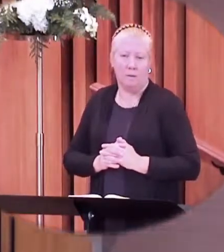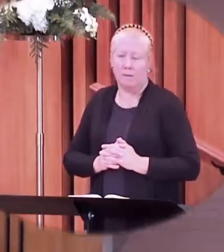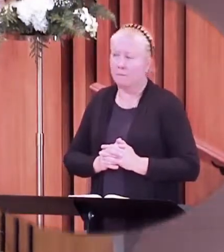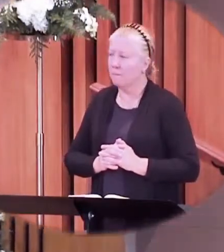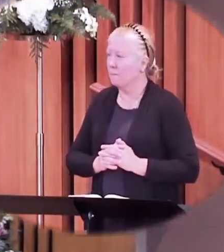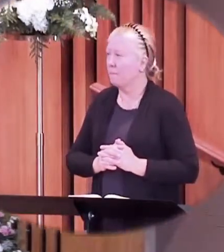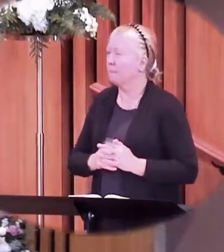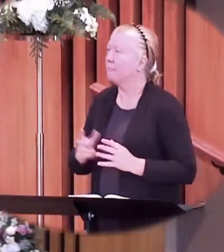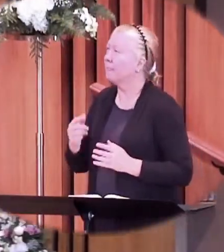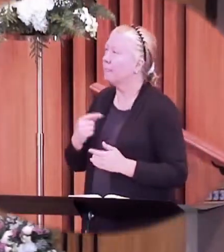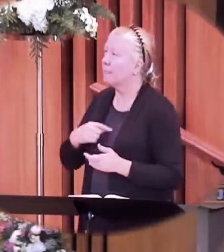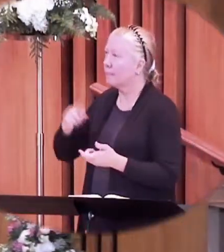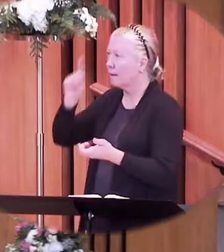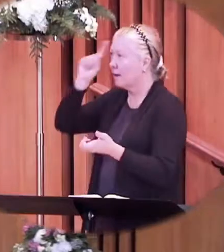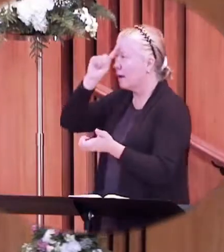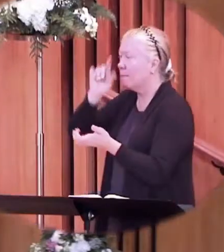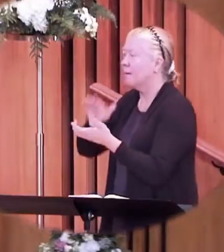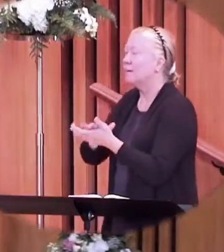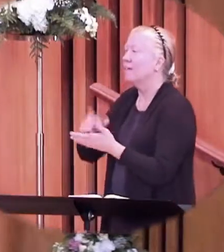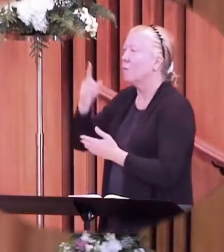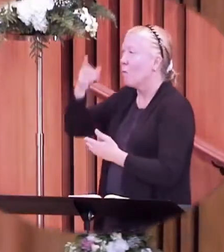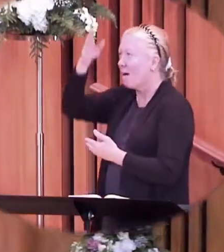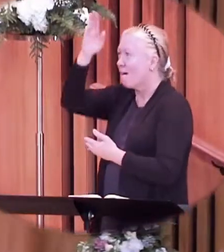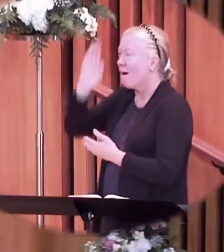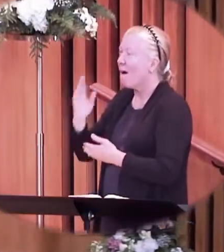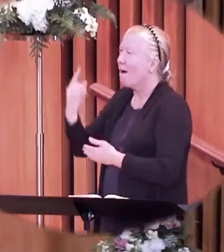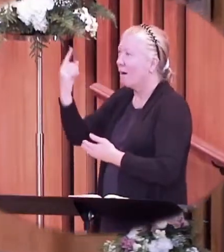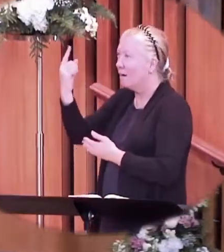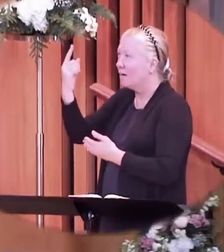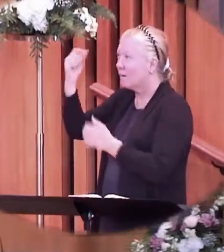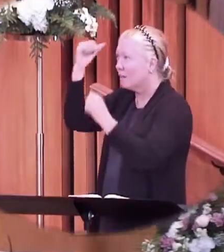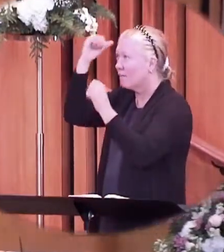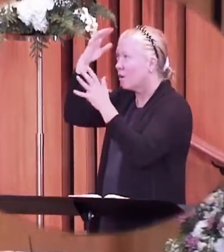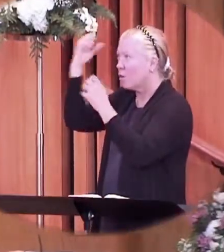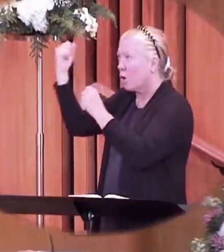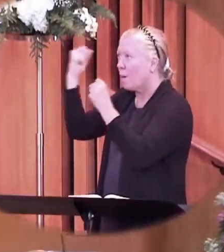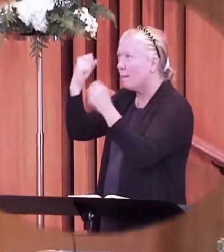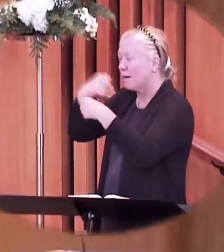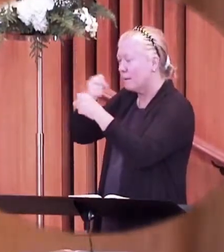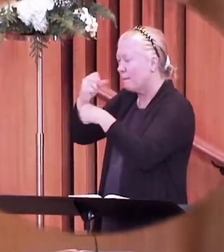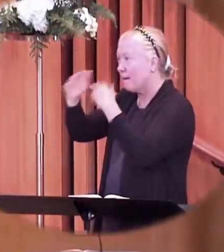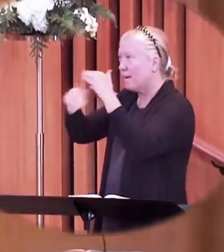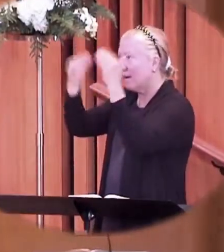I believe in one God, the Father.